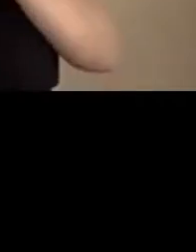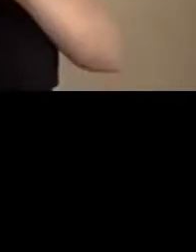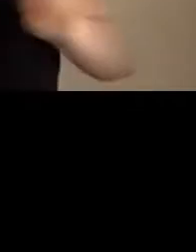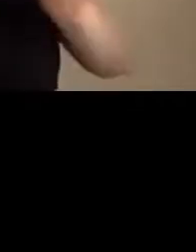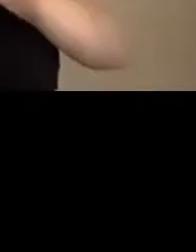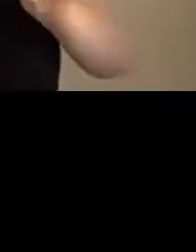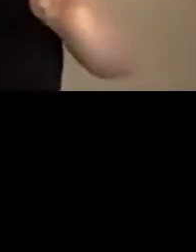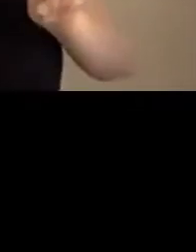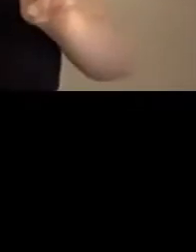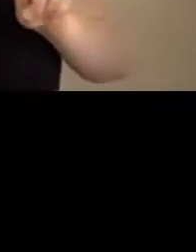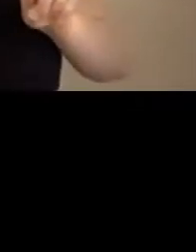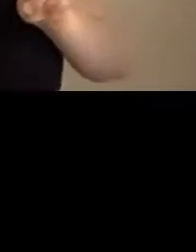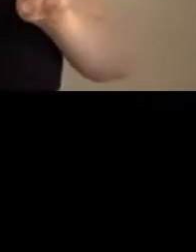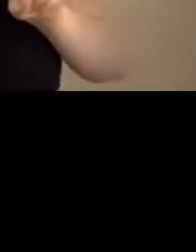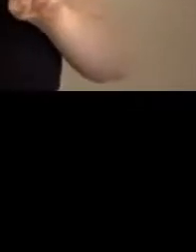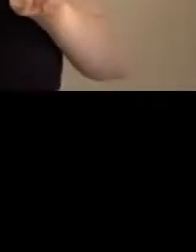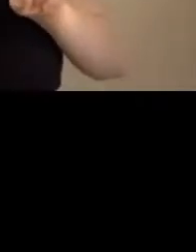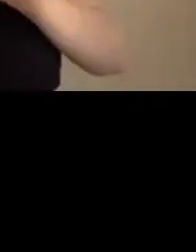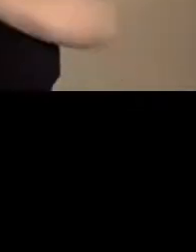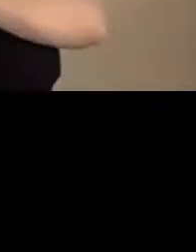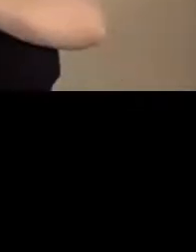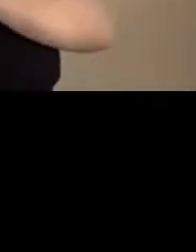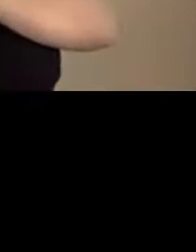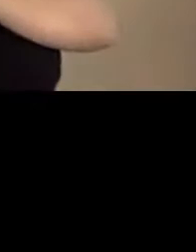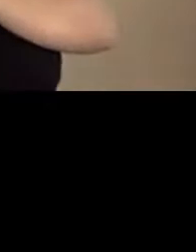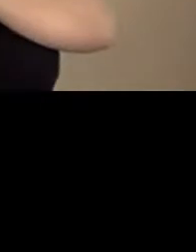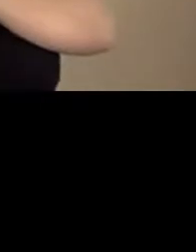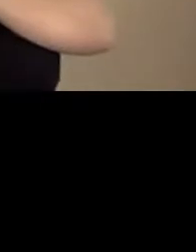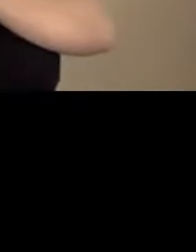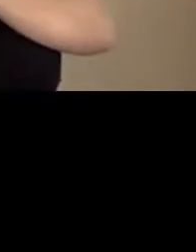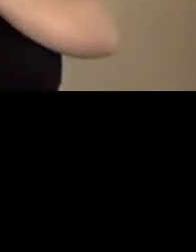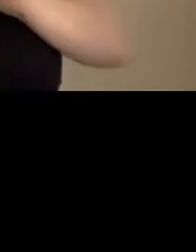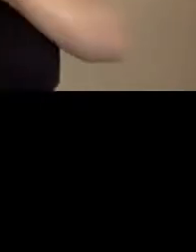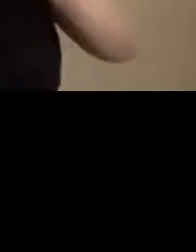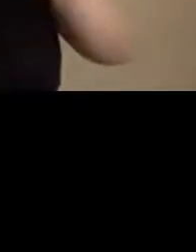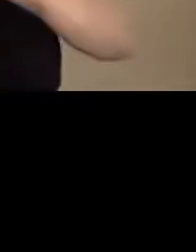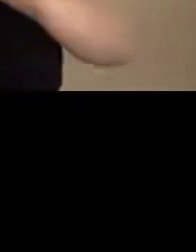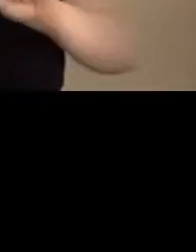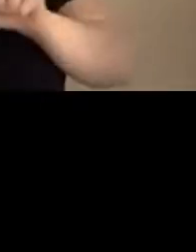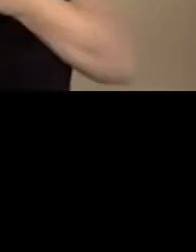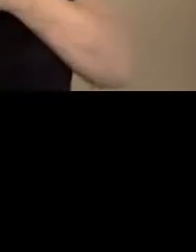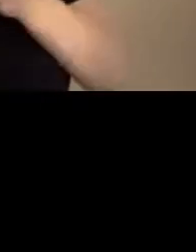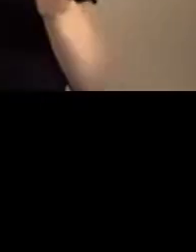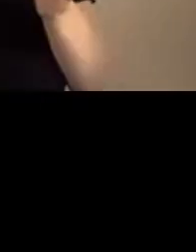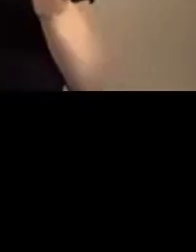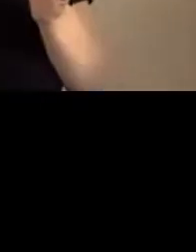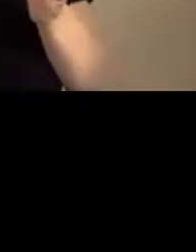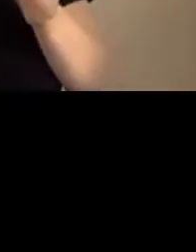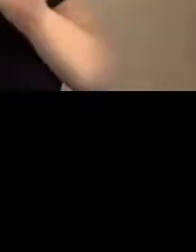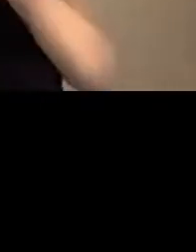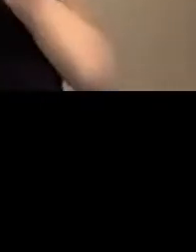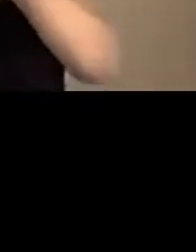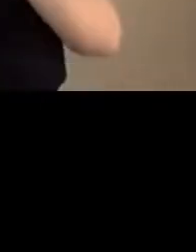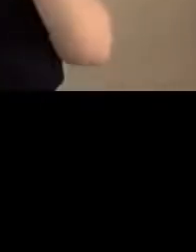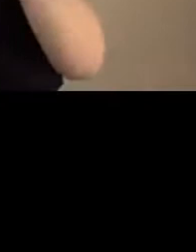button in the bottom right-hand side of your screen. I firstly wanted to introduce the programme. Yorkshire Sculpture